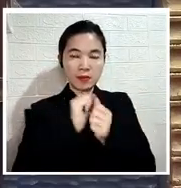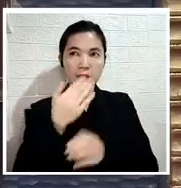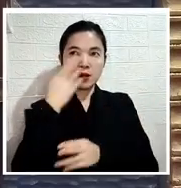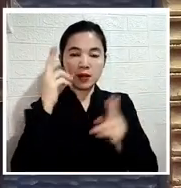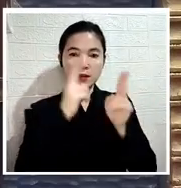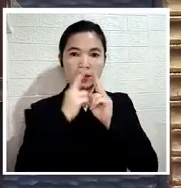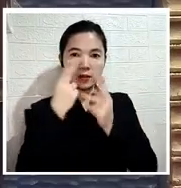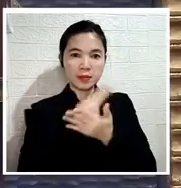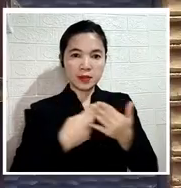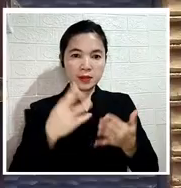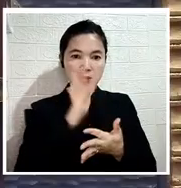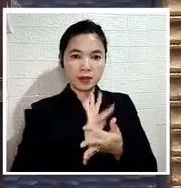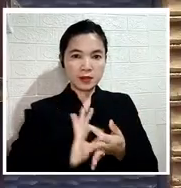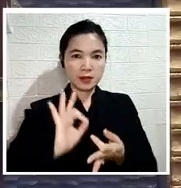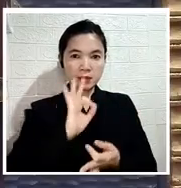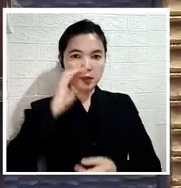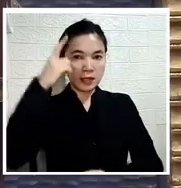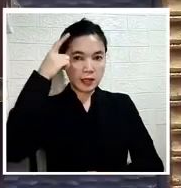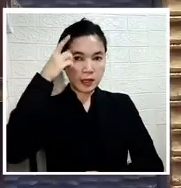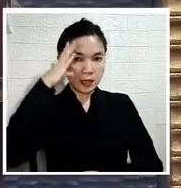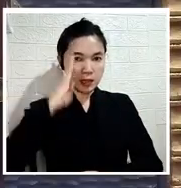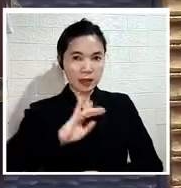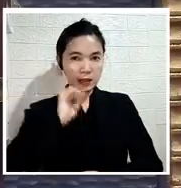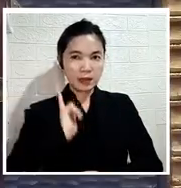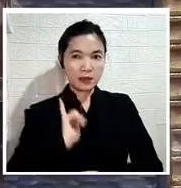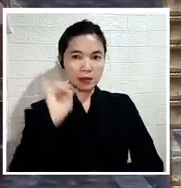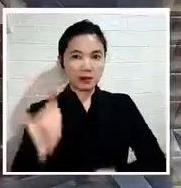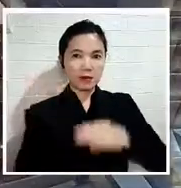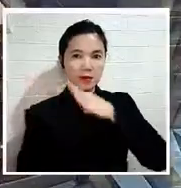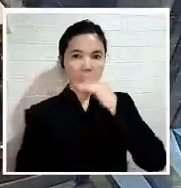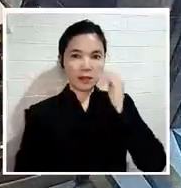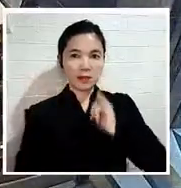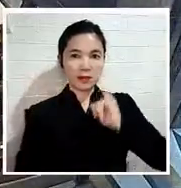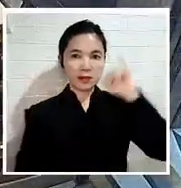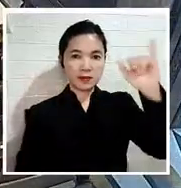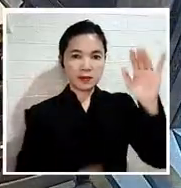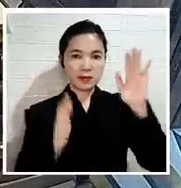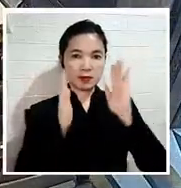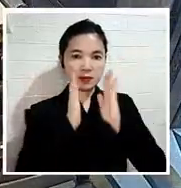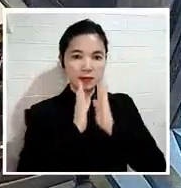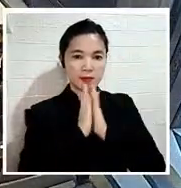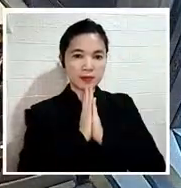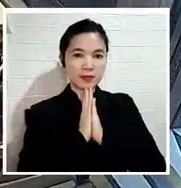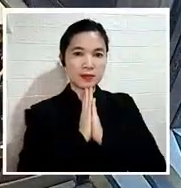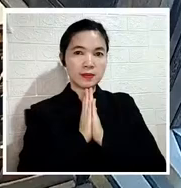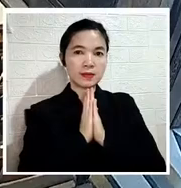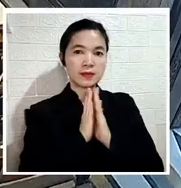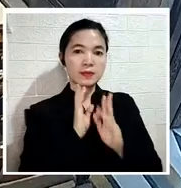Spirit, God forever and ever. Amen. Let's be seated.